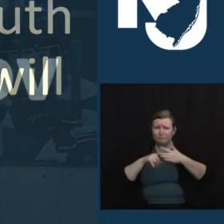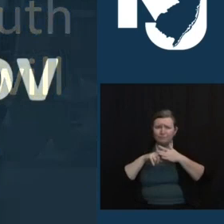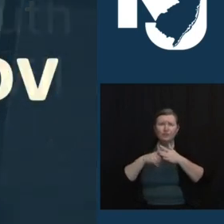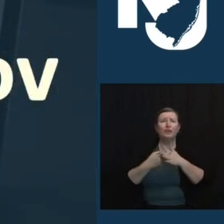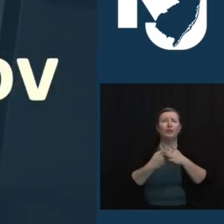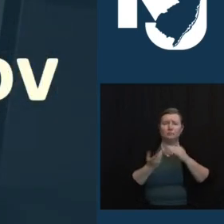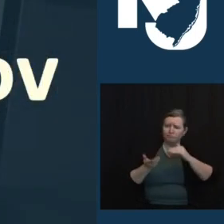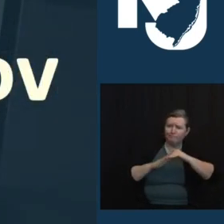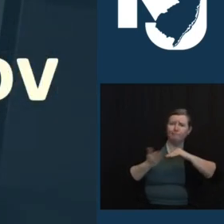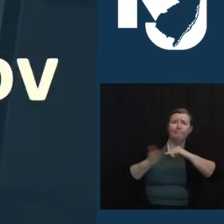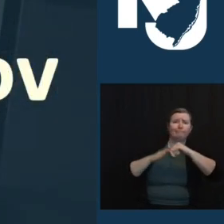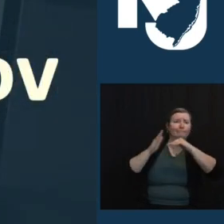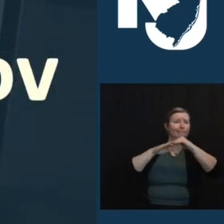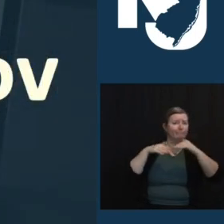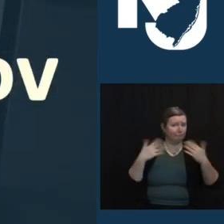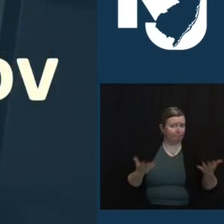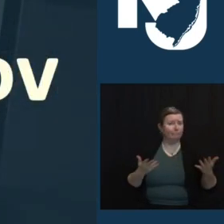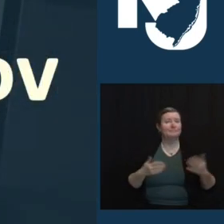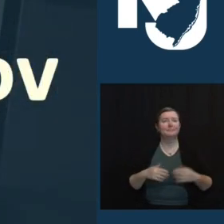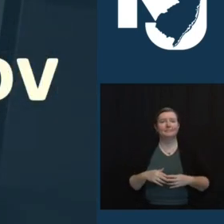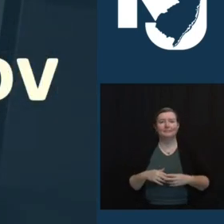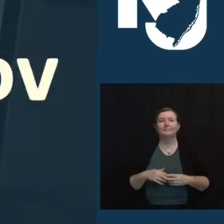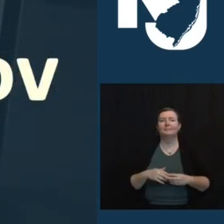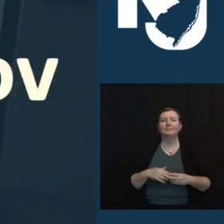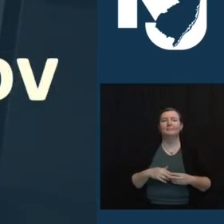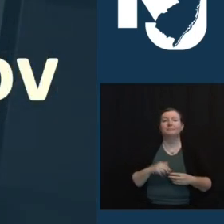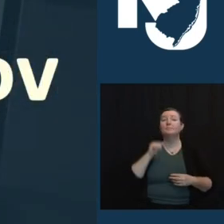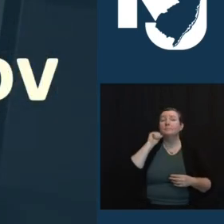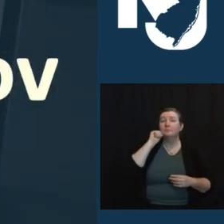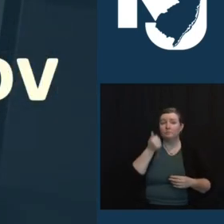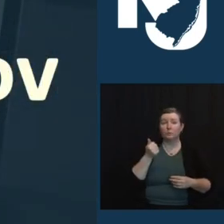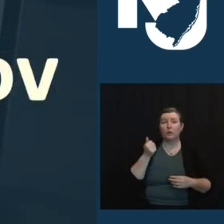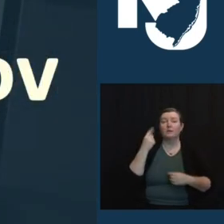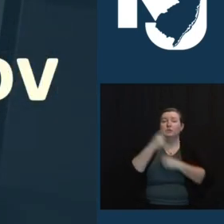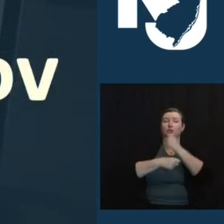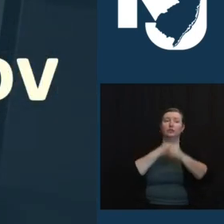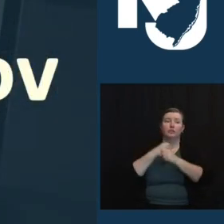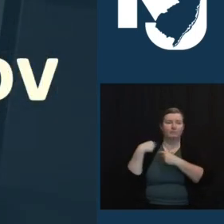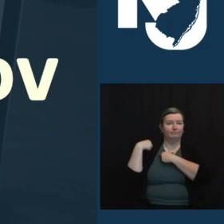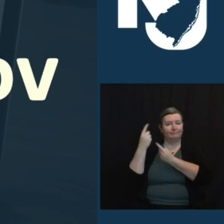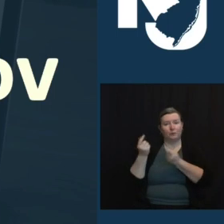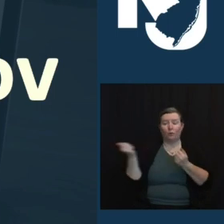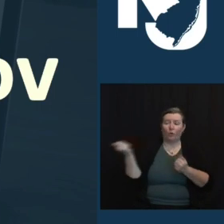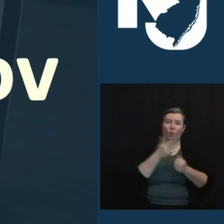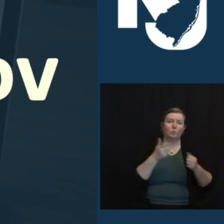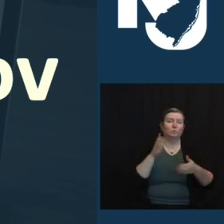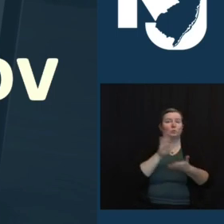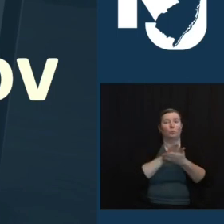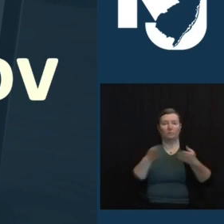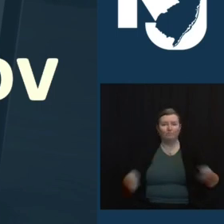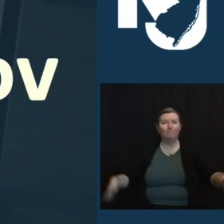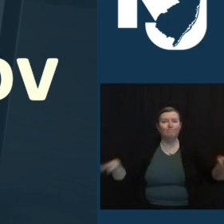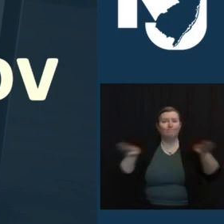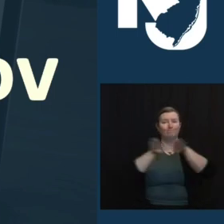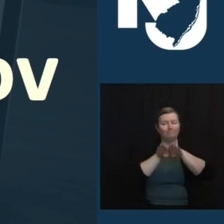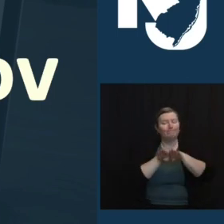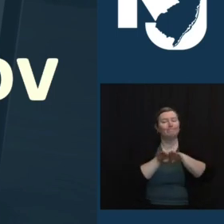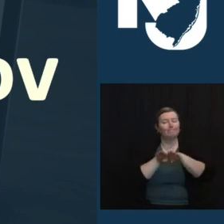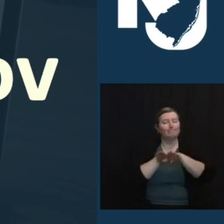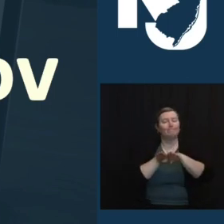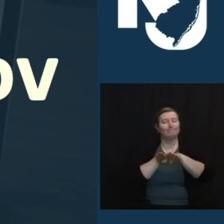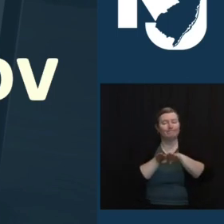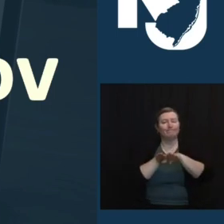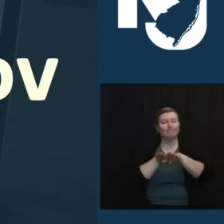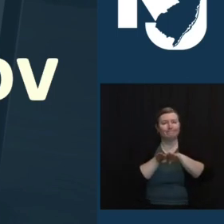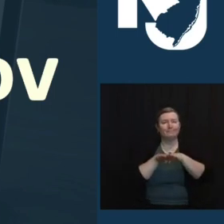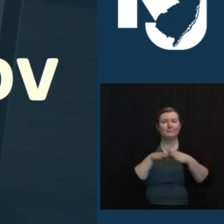on, tomorrow marks 1 year since all of our schools closed and transitioned to all remote learning. Throughout the